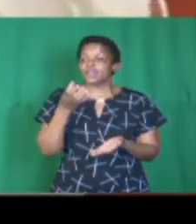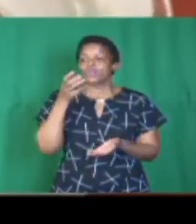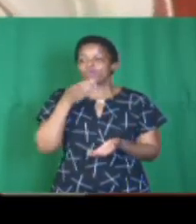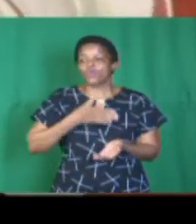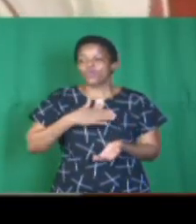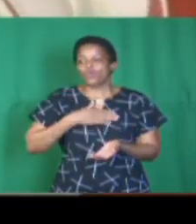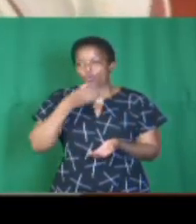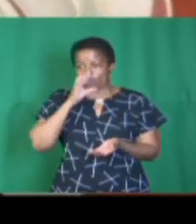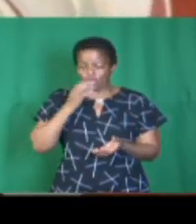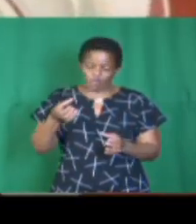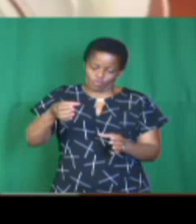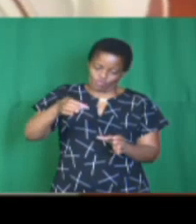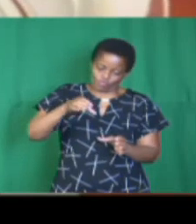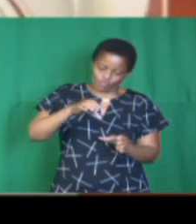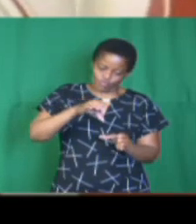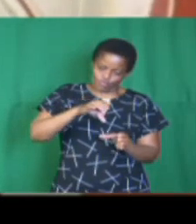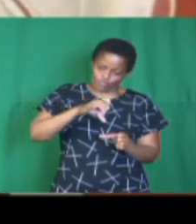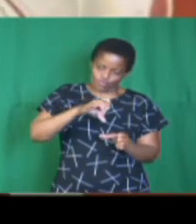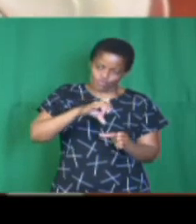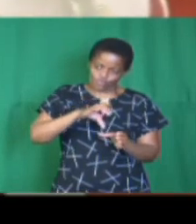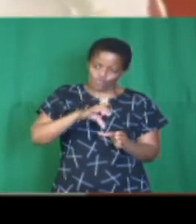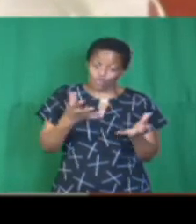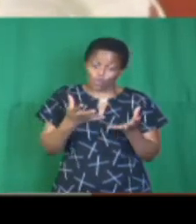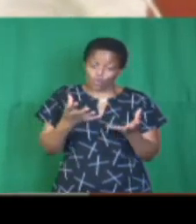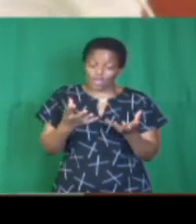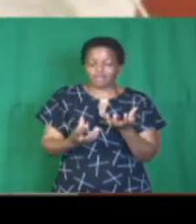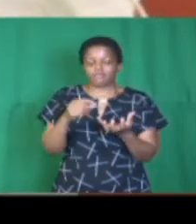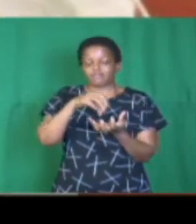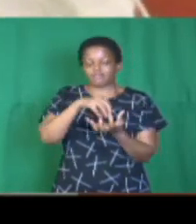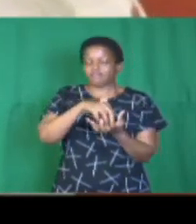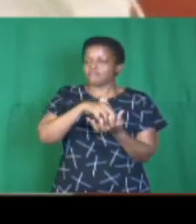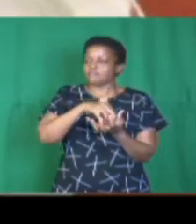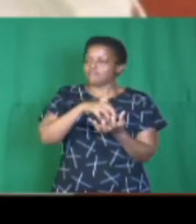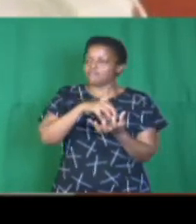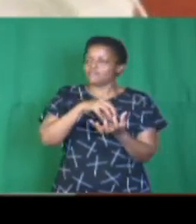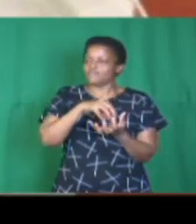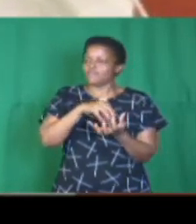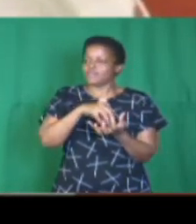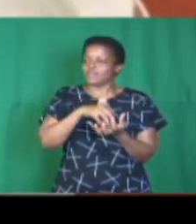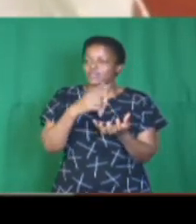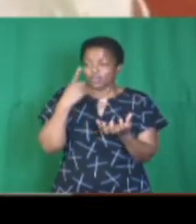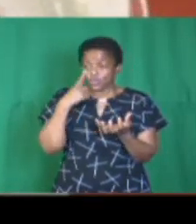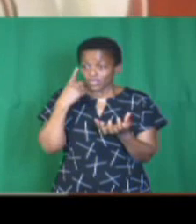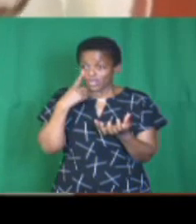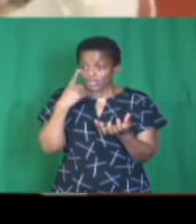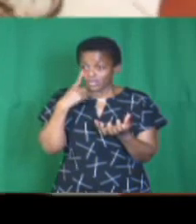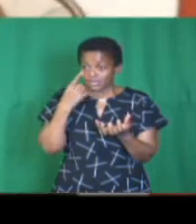paper which is in the filter funnel. Now I hope you can see, dear